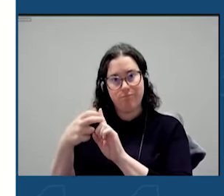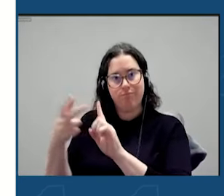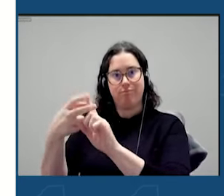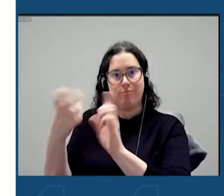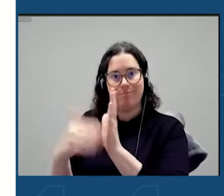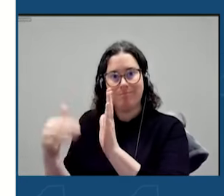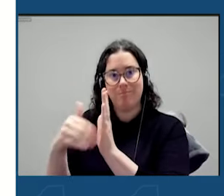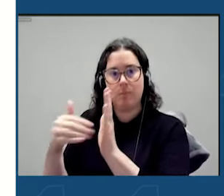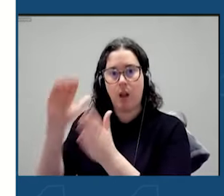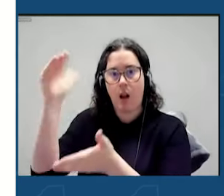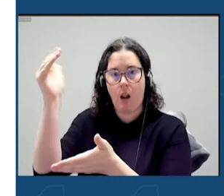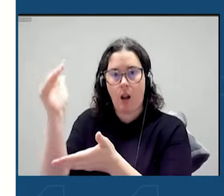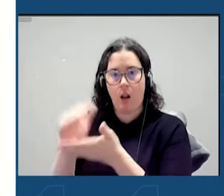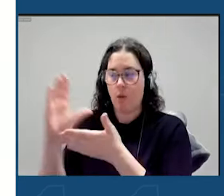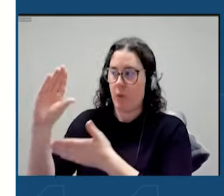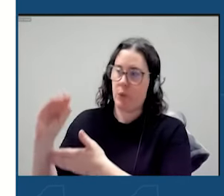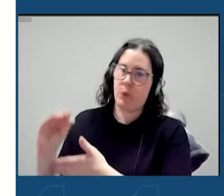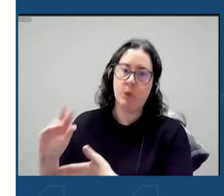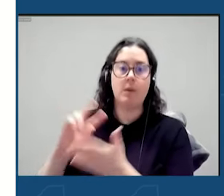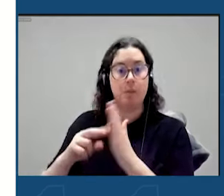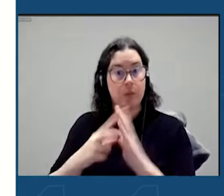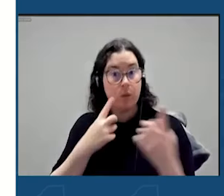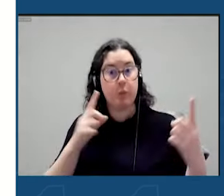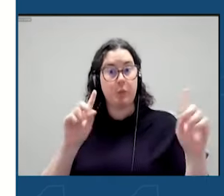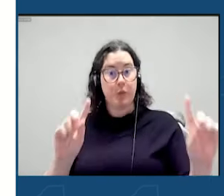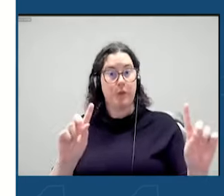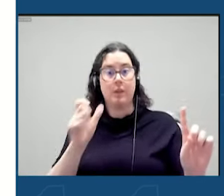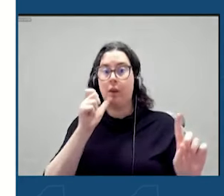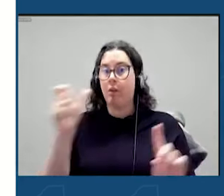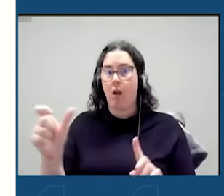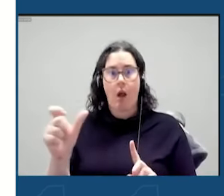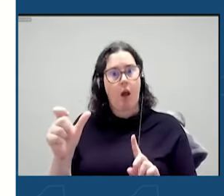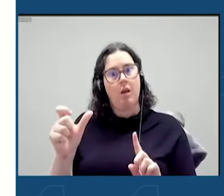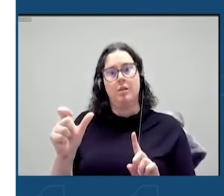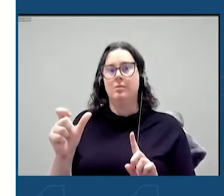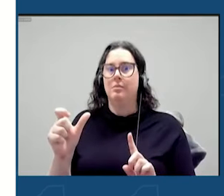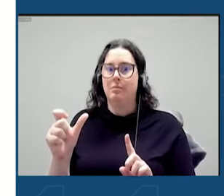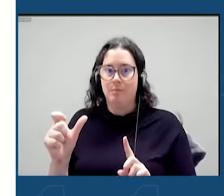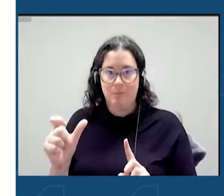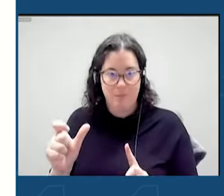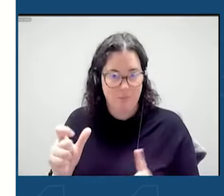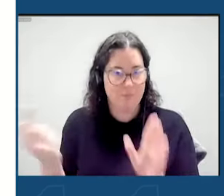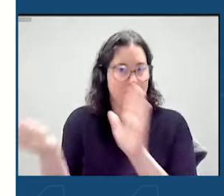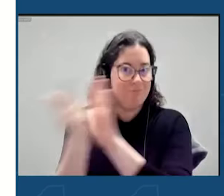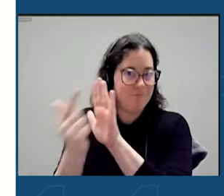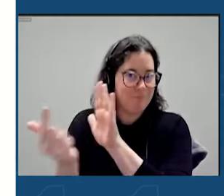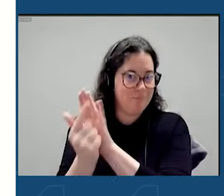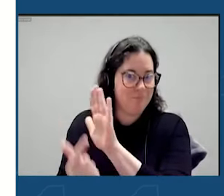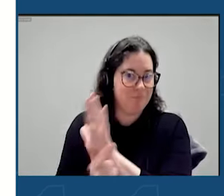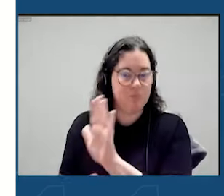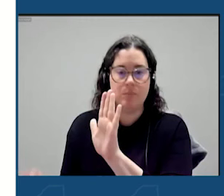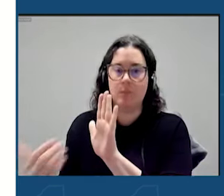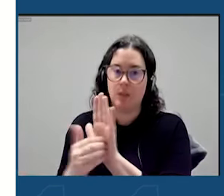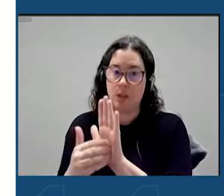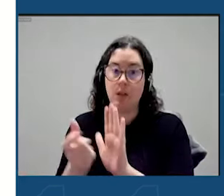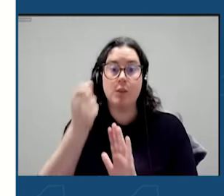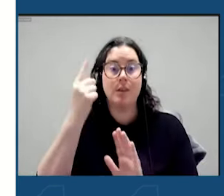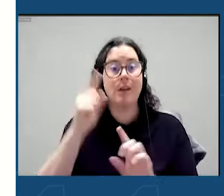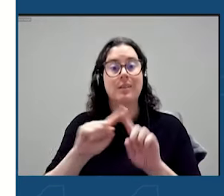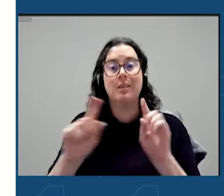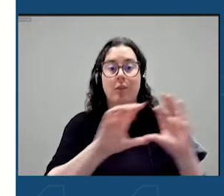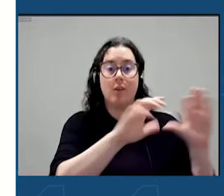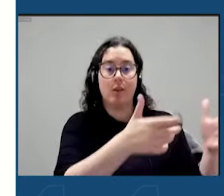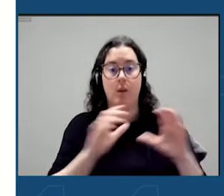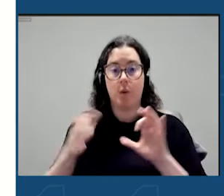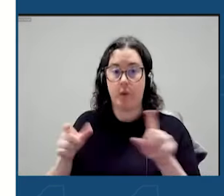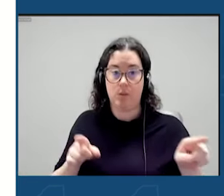it's working. They're not reoffending. We have to understand there's two different categories of offenders.